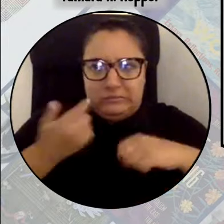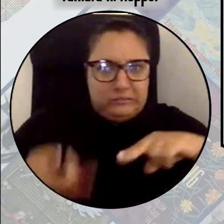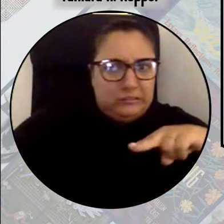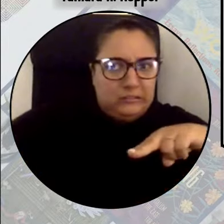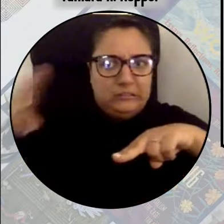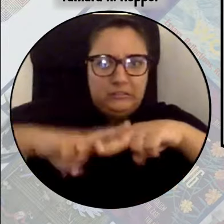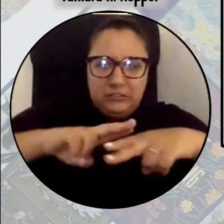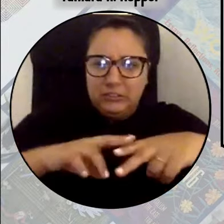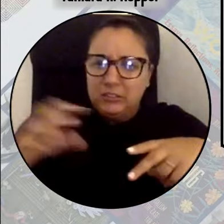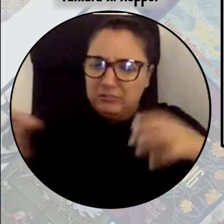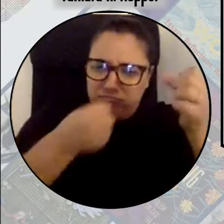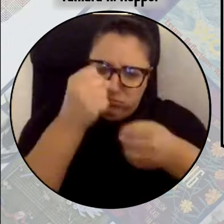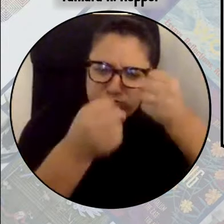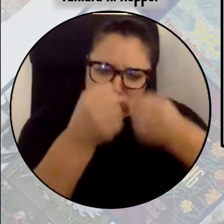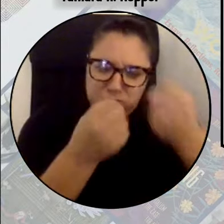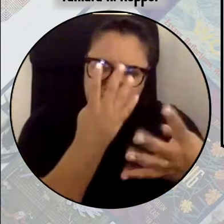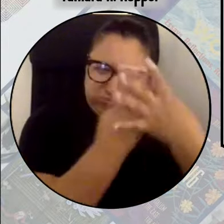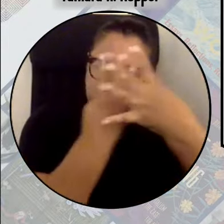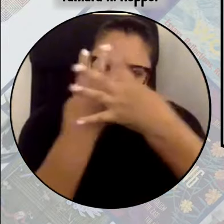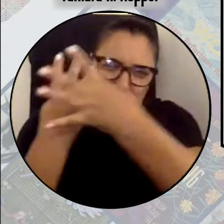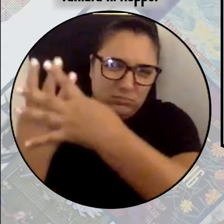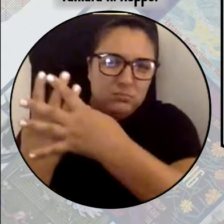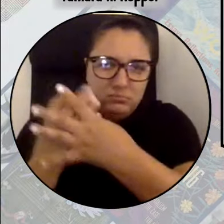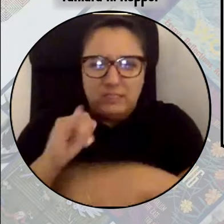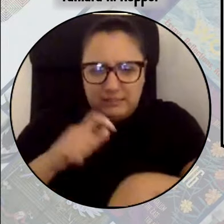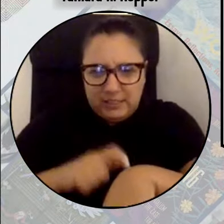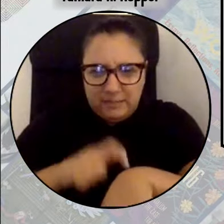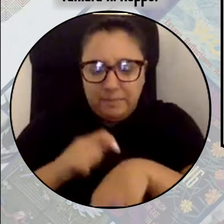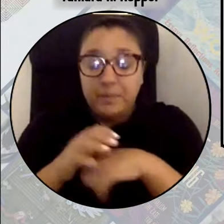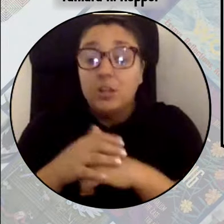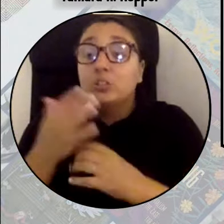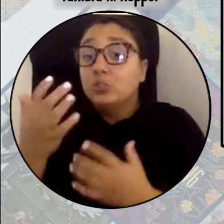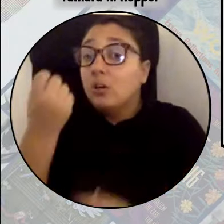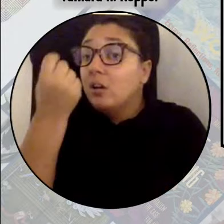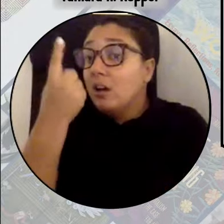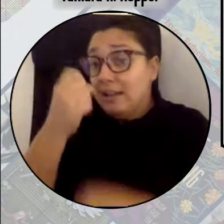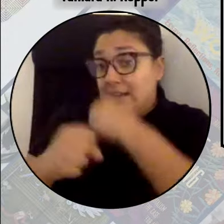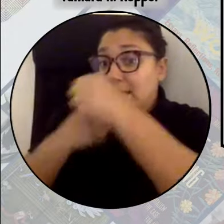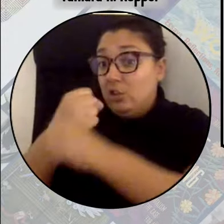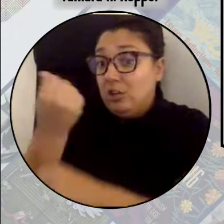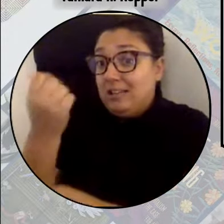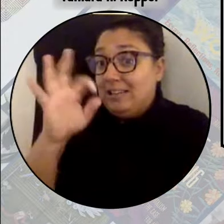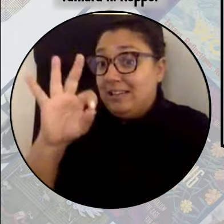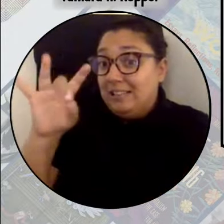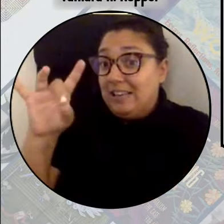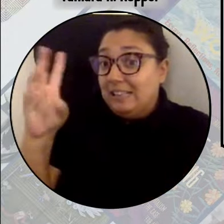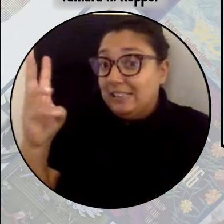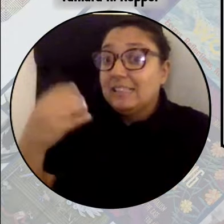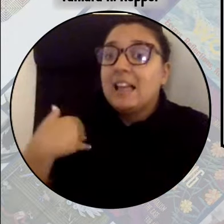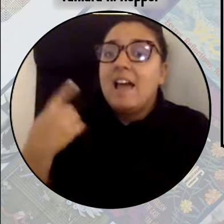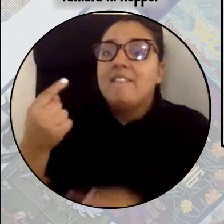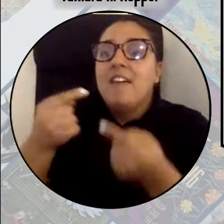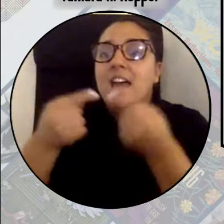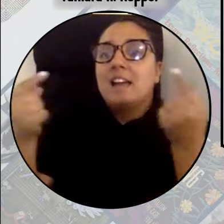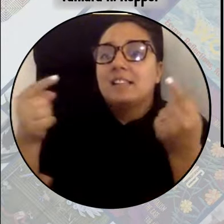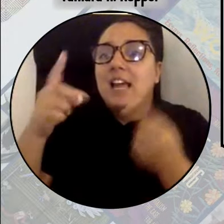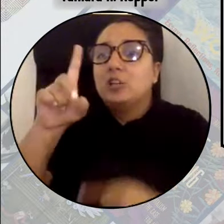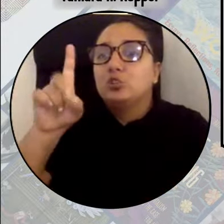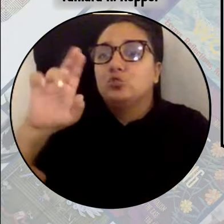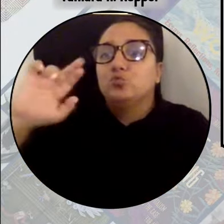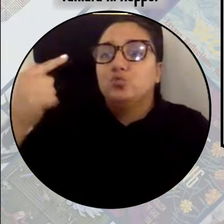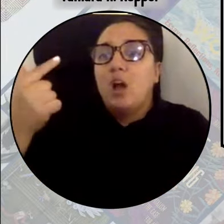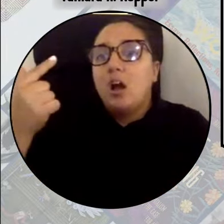in 1986, we have the Anti-Drug Abuse Act. And what's important with this act